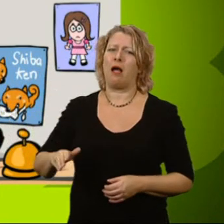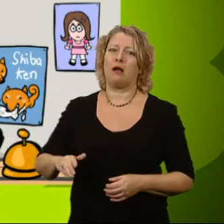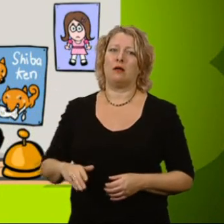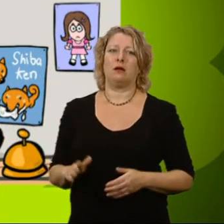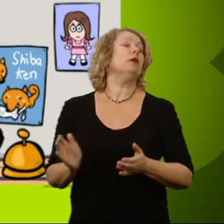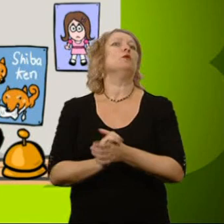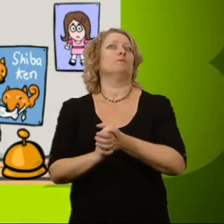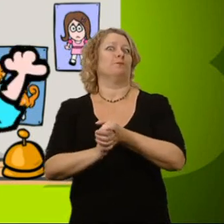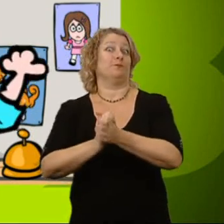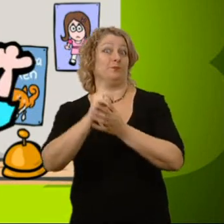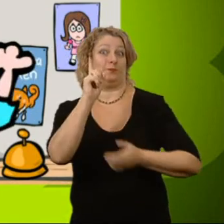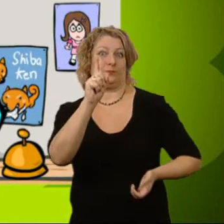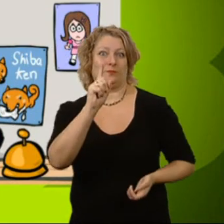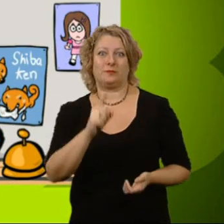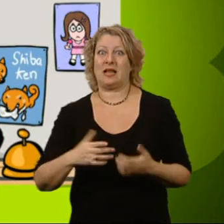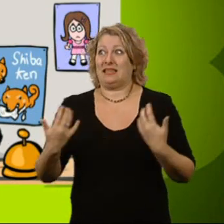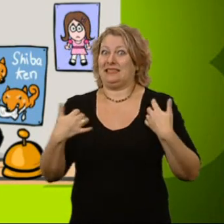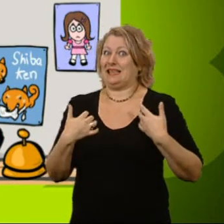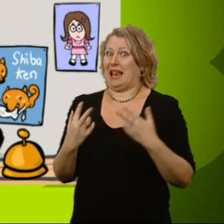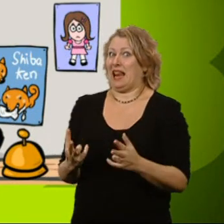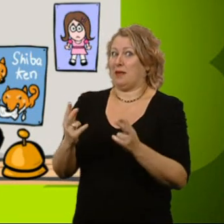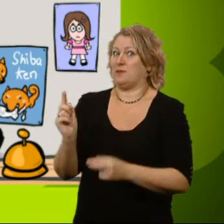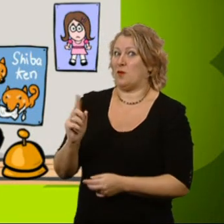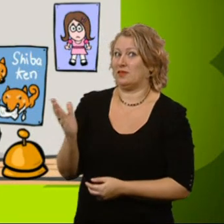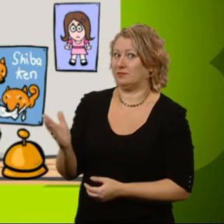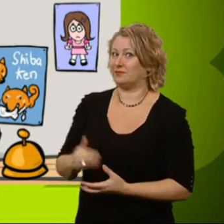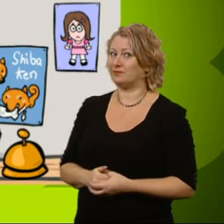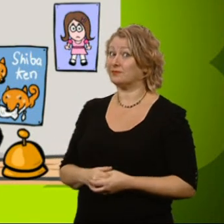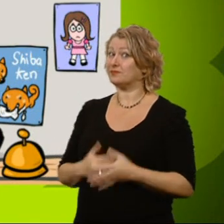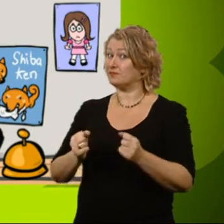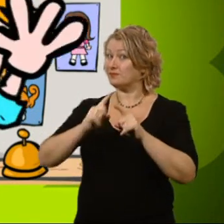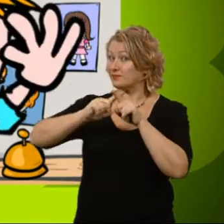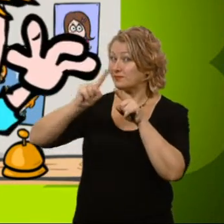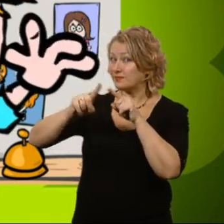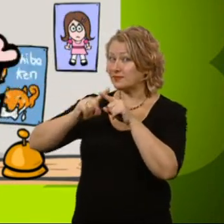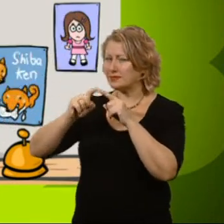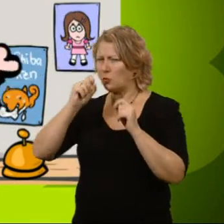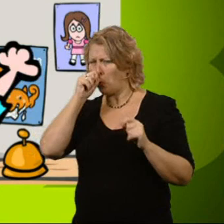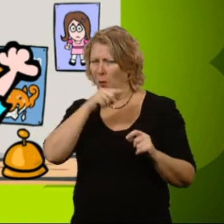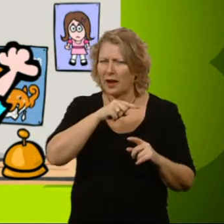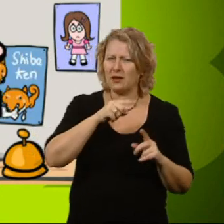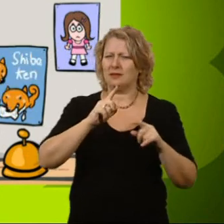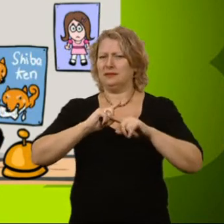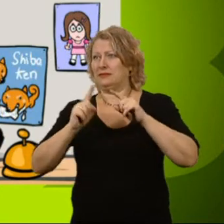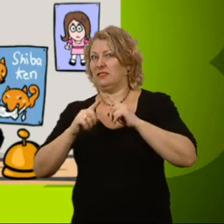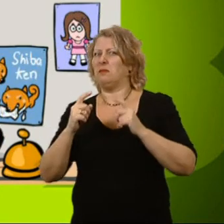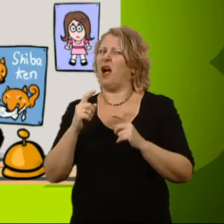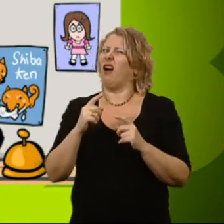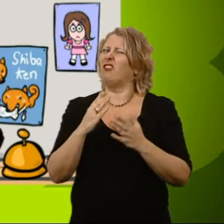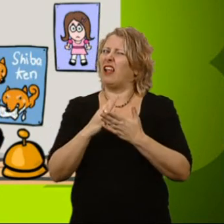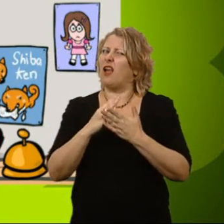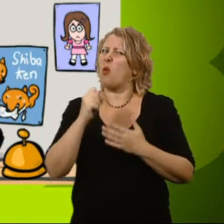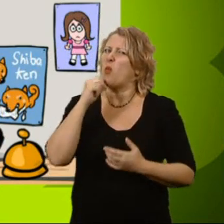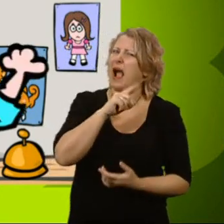Right, let's crack straight on with another exciting montage featuring many of the weird and wonderful, but mainly